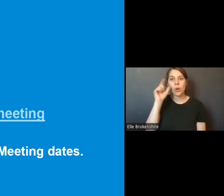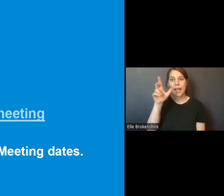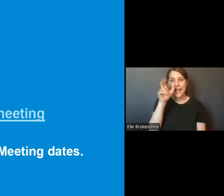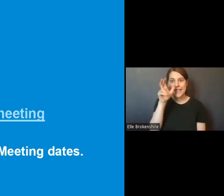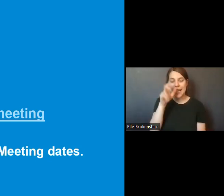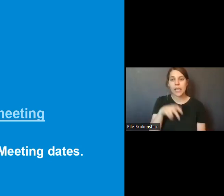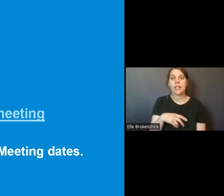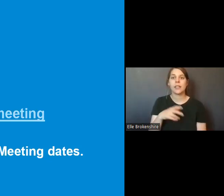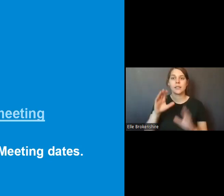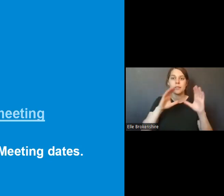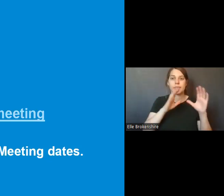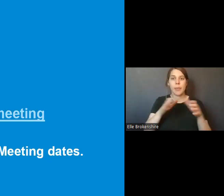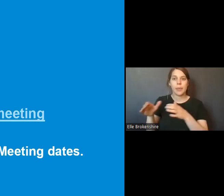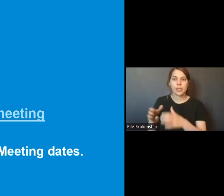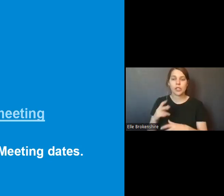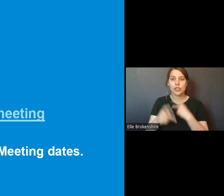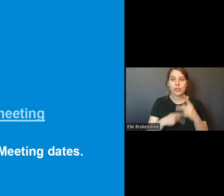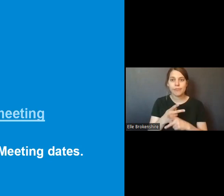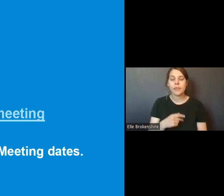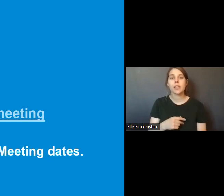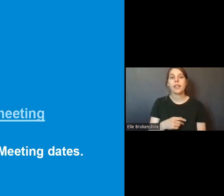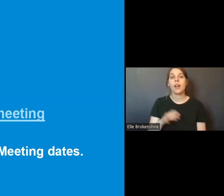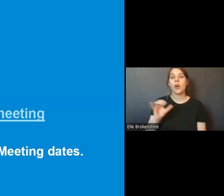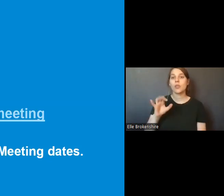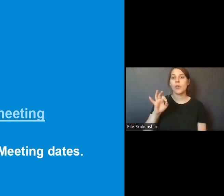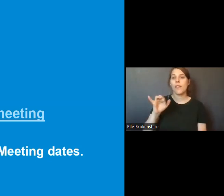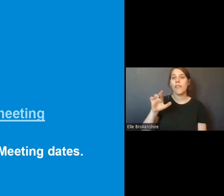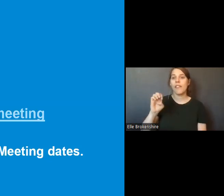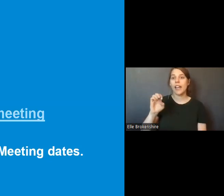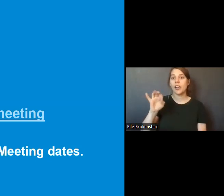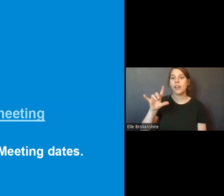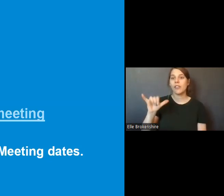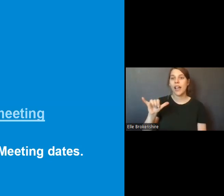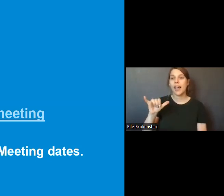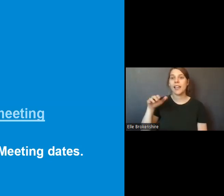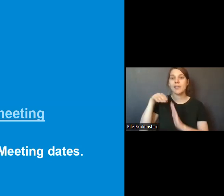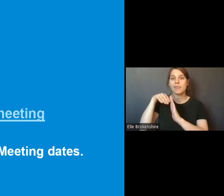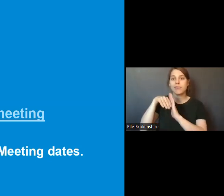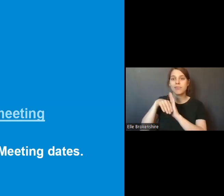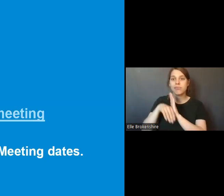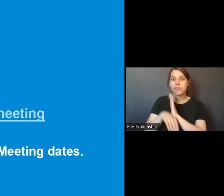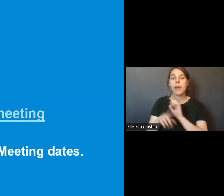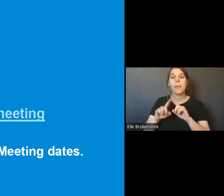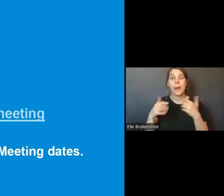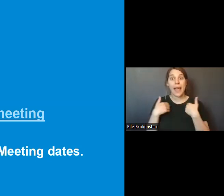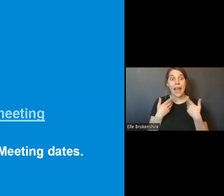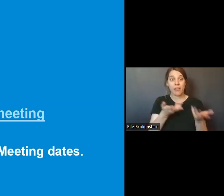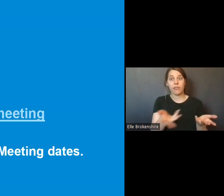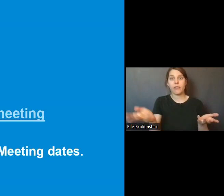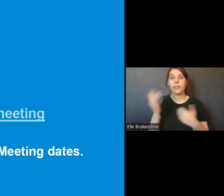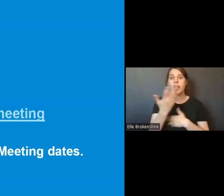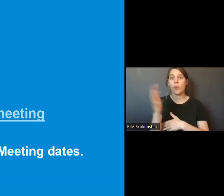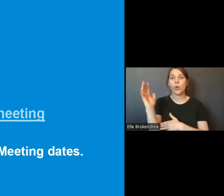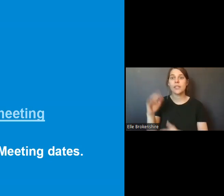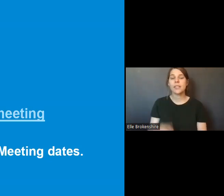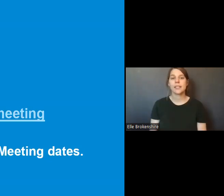Further, Pennsylvania's state insect, the firefly, is also in decline, but finds refuge in these woods. This tract of forest exceeds